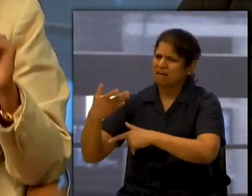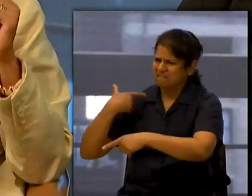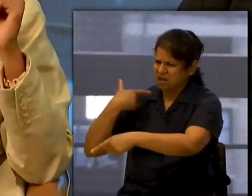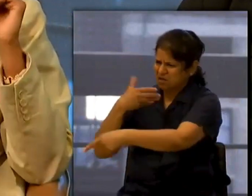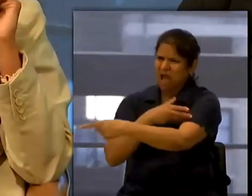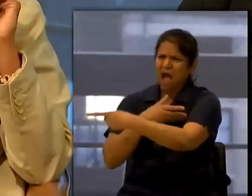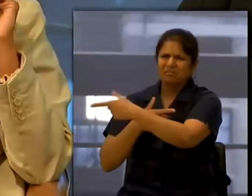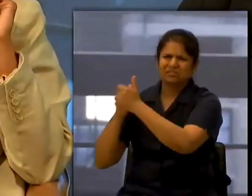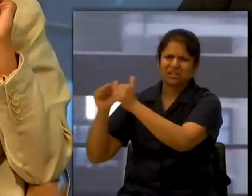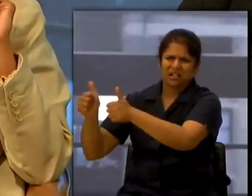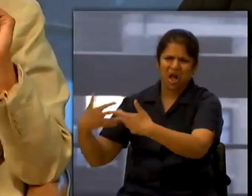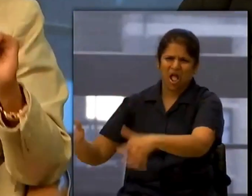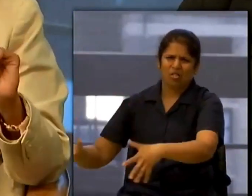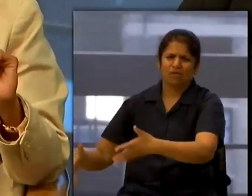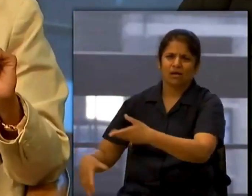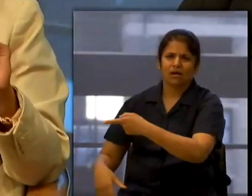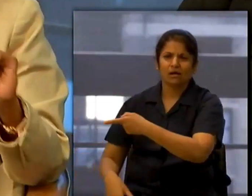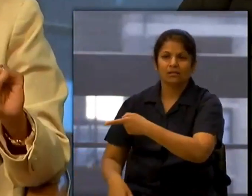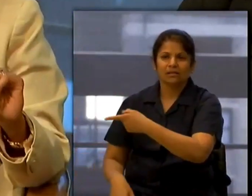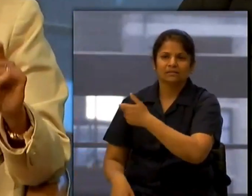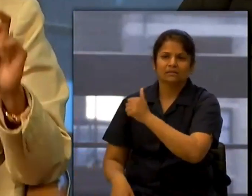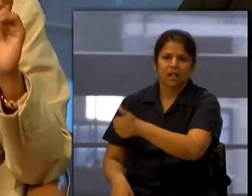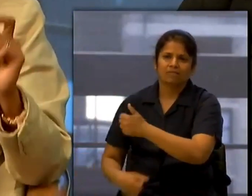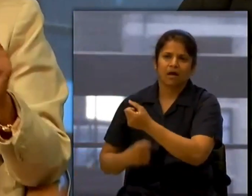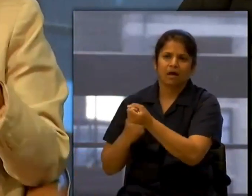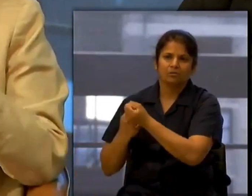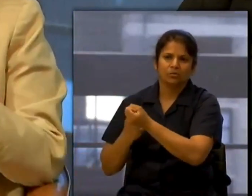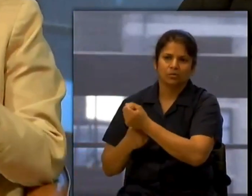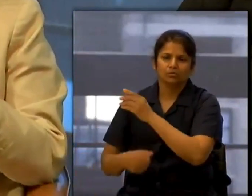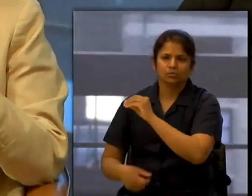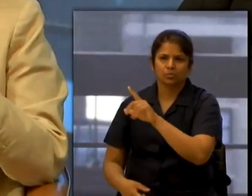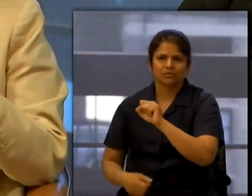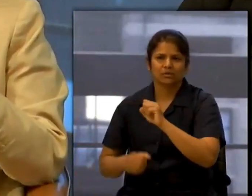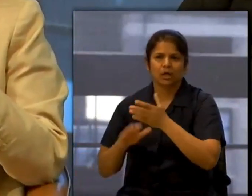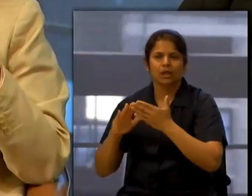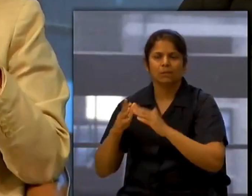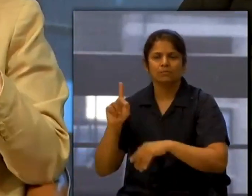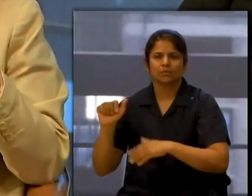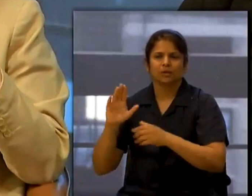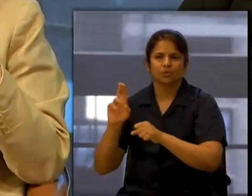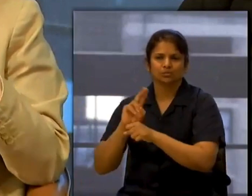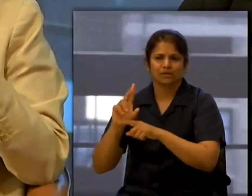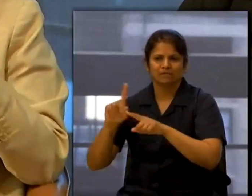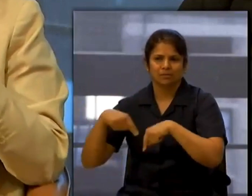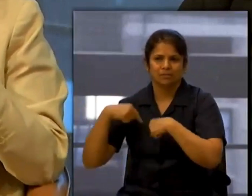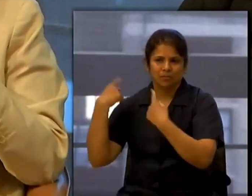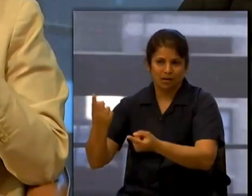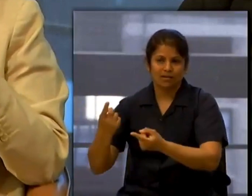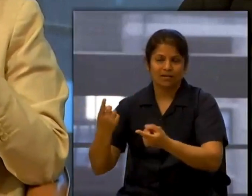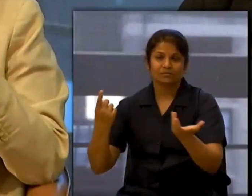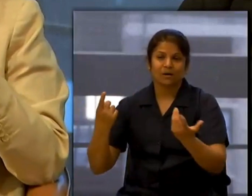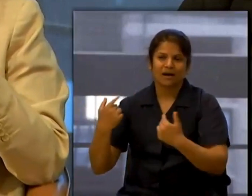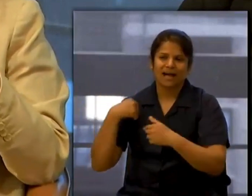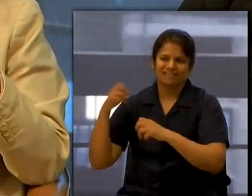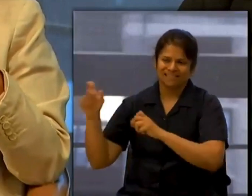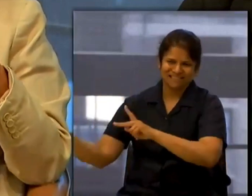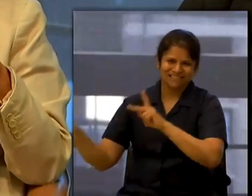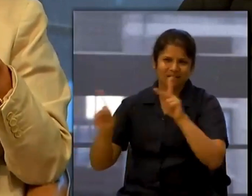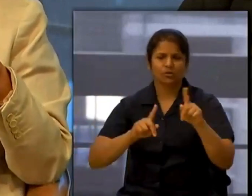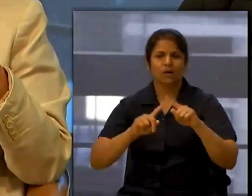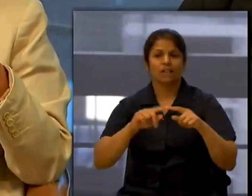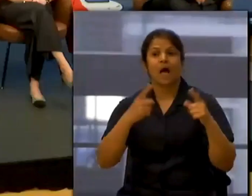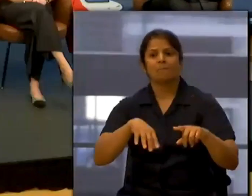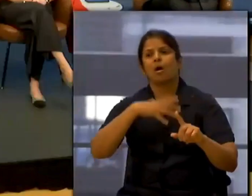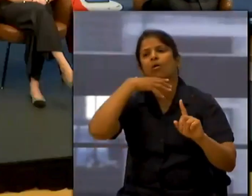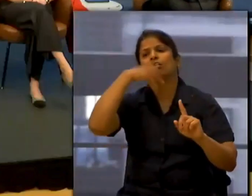that the disability has used beautifully for decades really needs to be applied for older adults. So just making sure we give that power to older adults. Thank